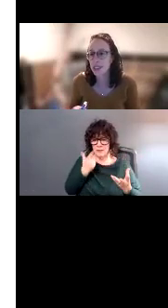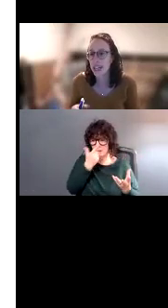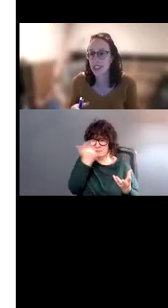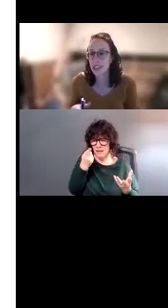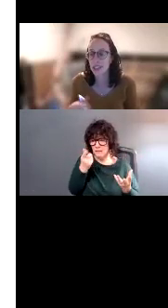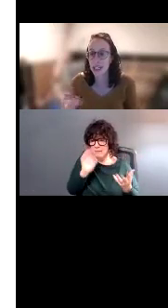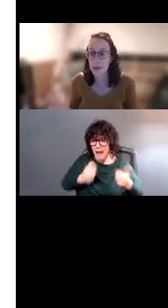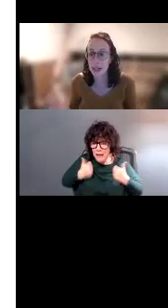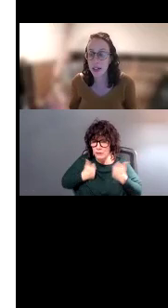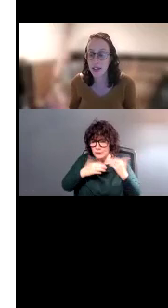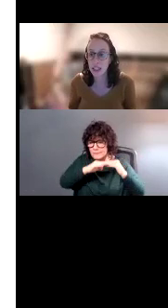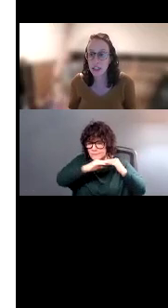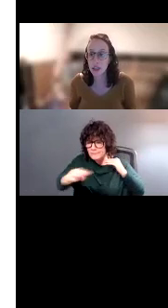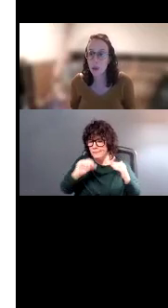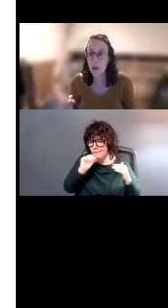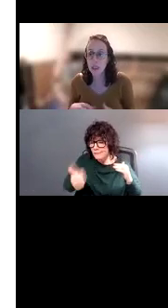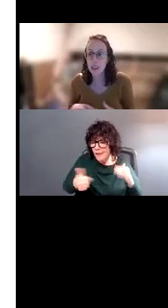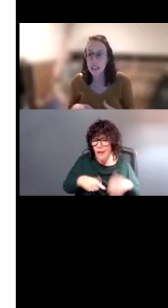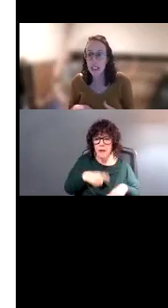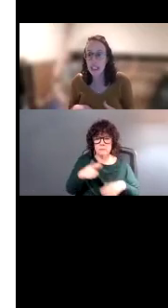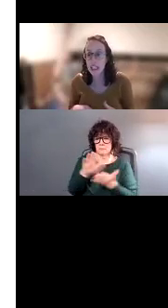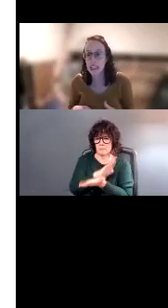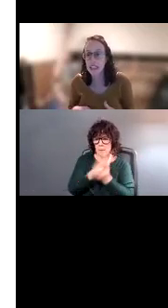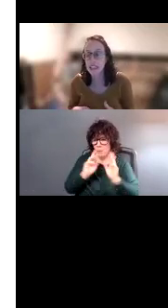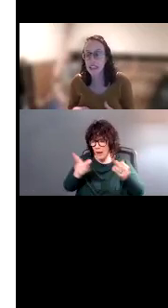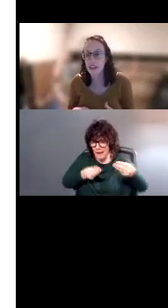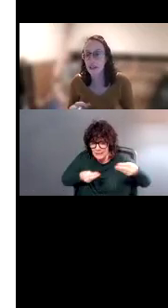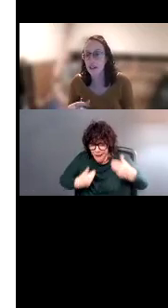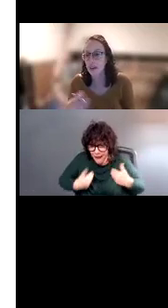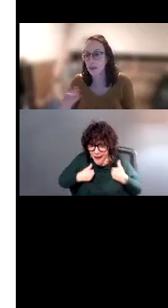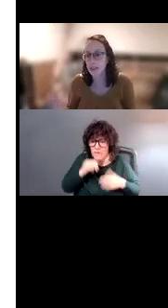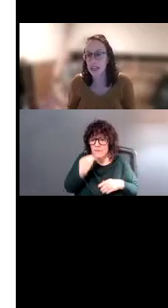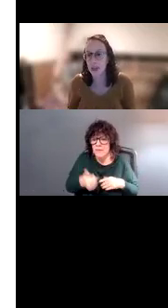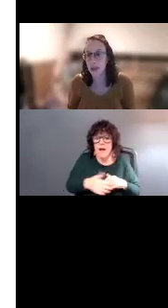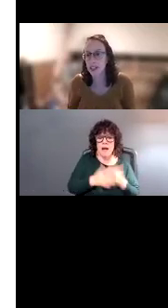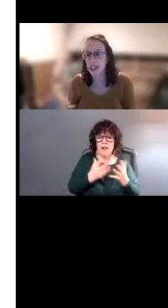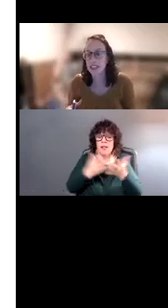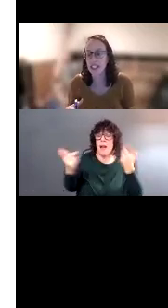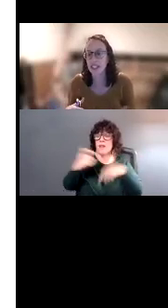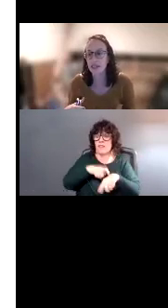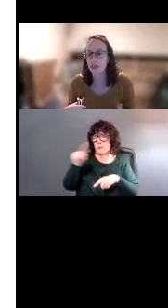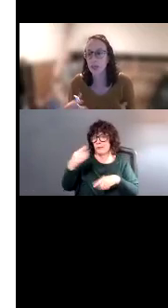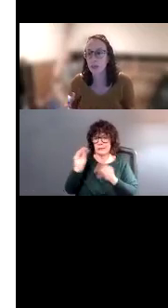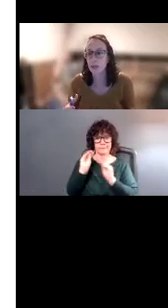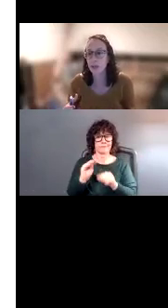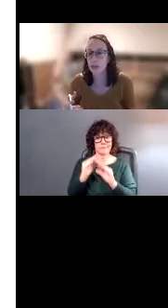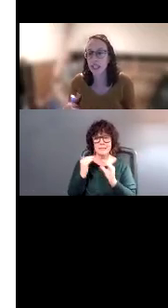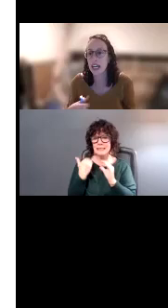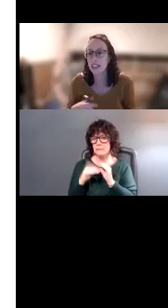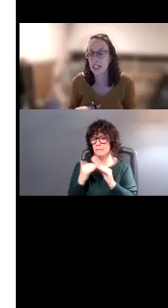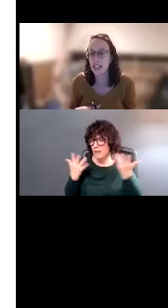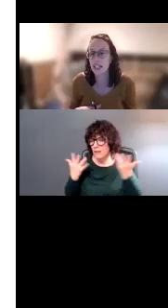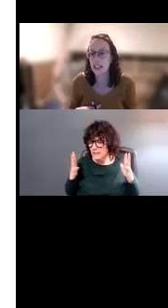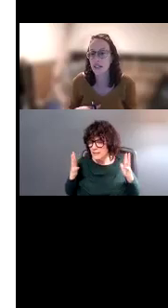times you just enter an email. So what we're seeing is scam artists and people